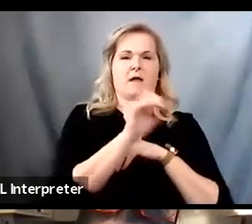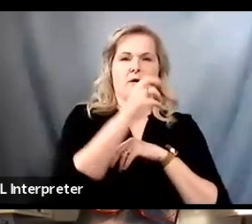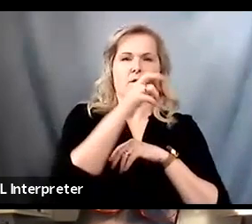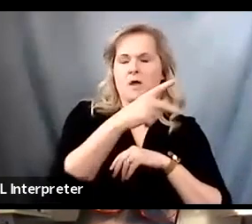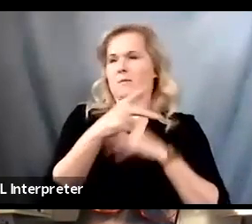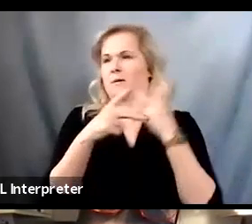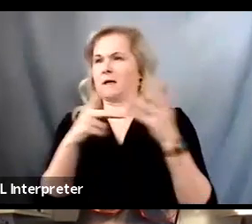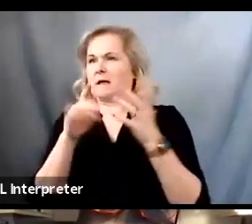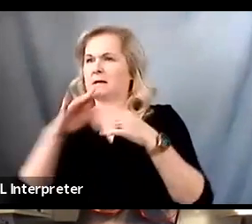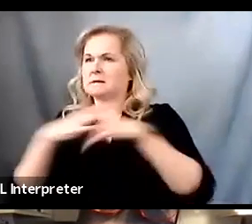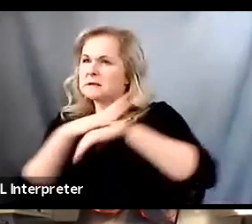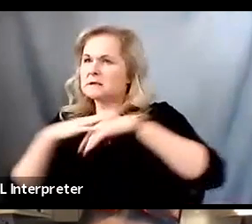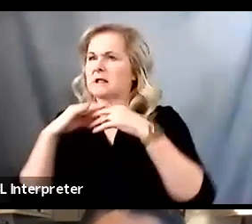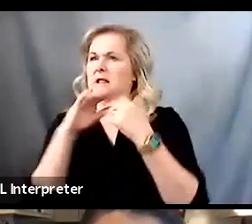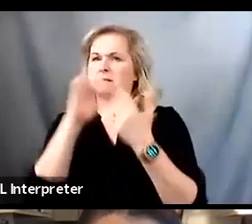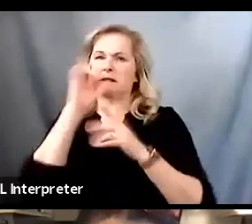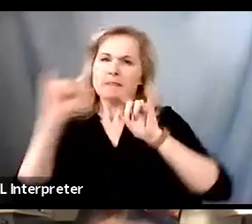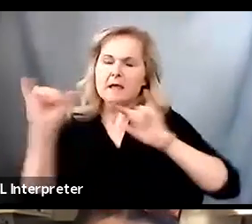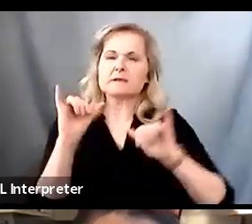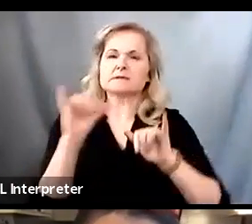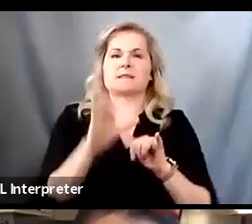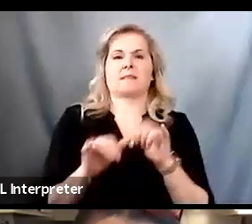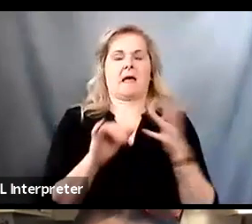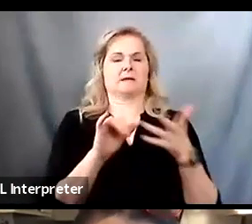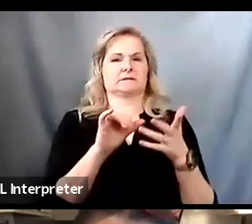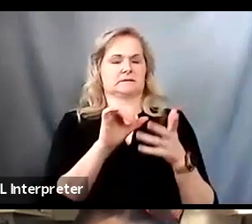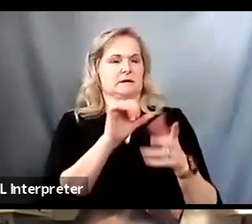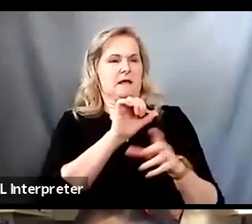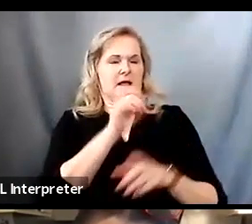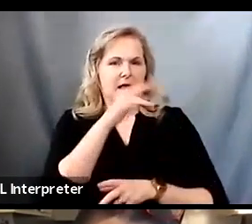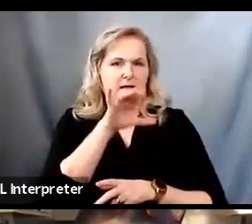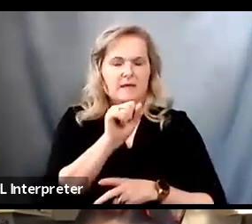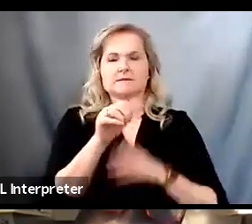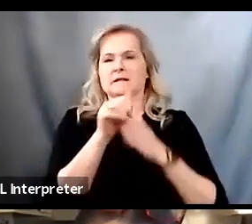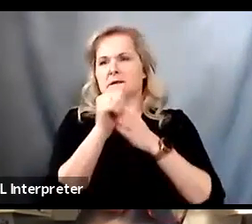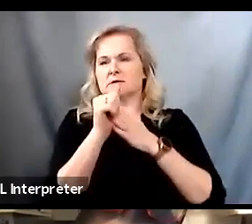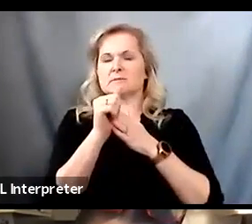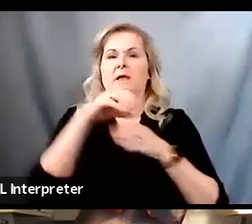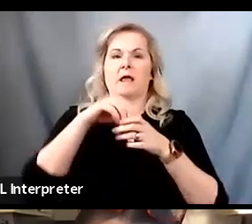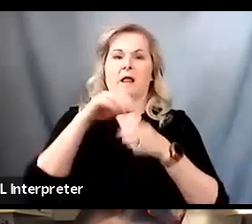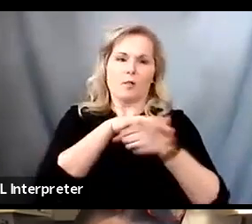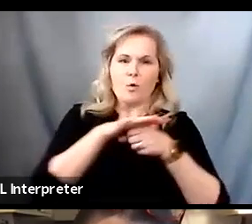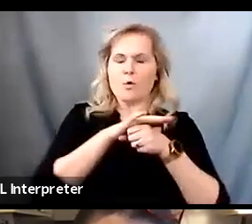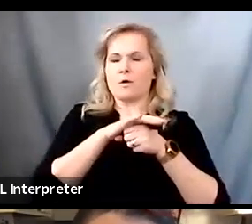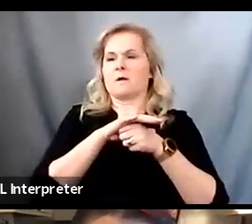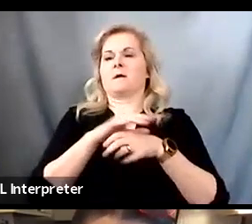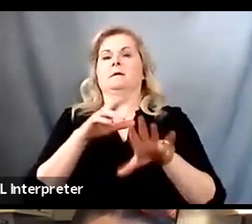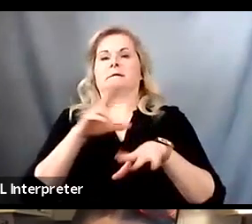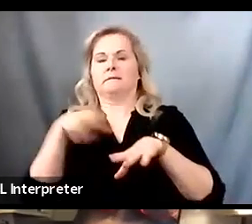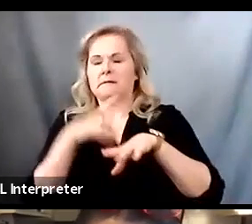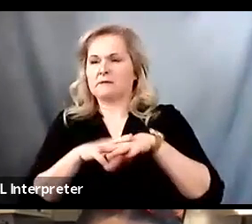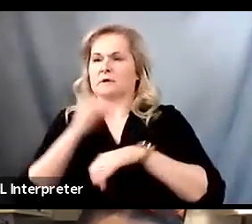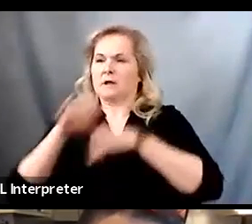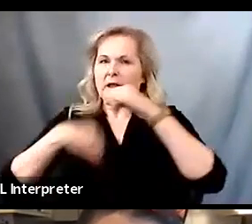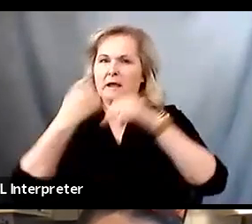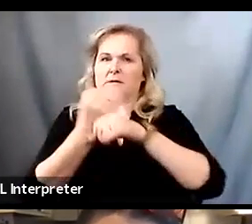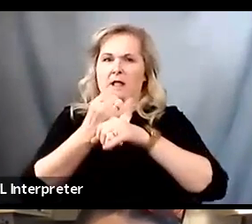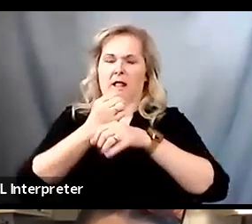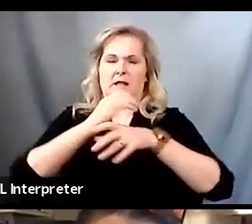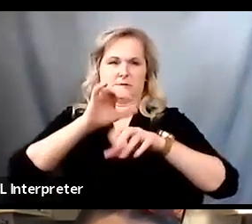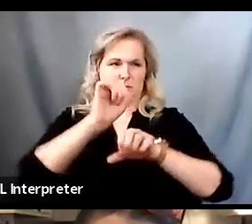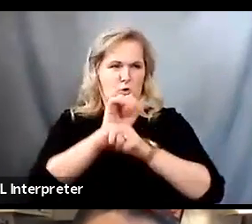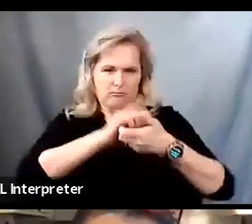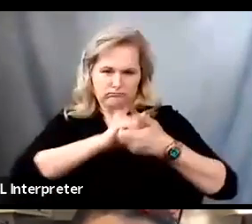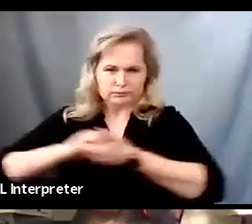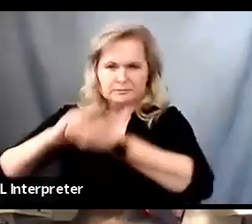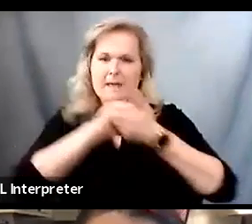ethics, practices, leadership in our local, national, and international performance ecologies. And this is all to push the conversation